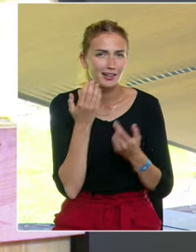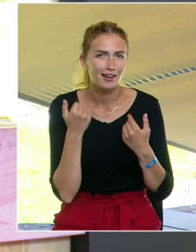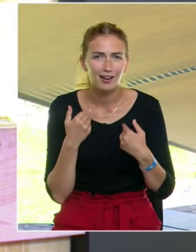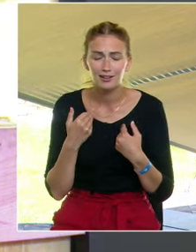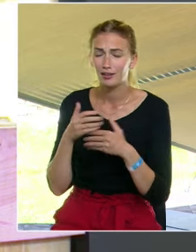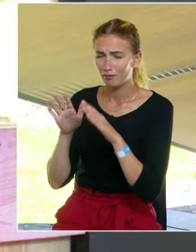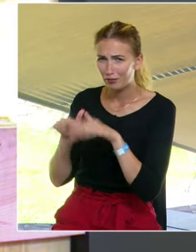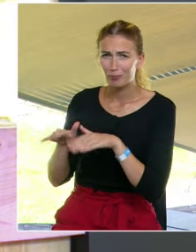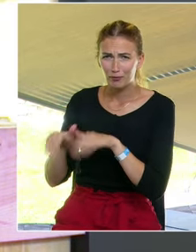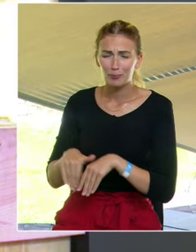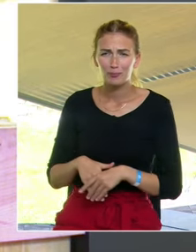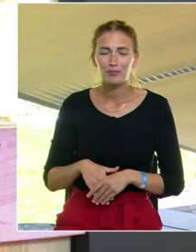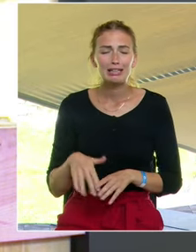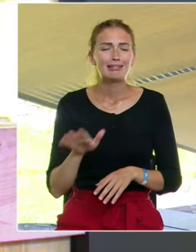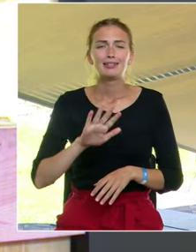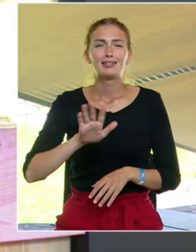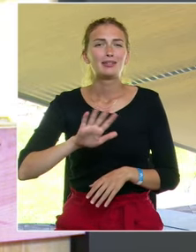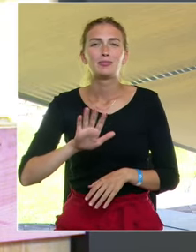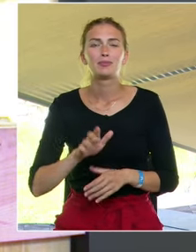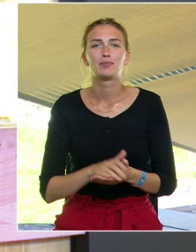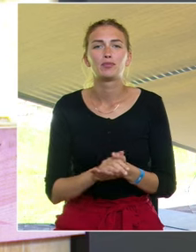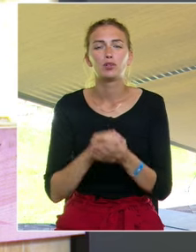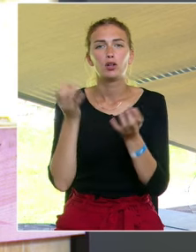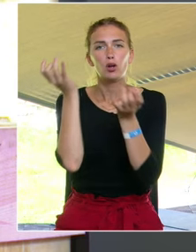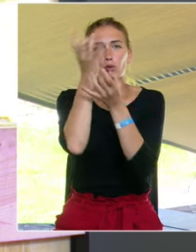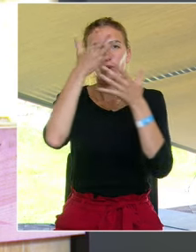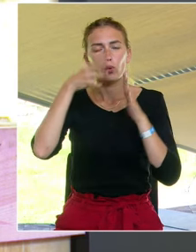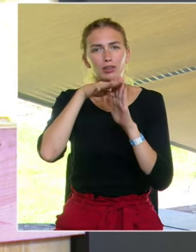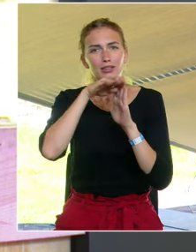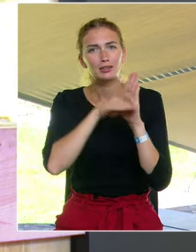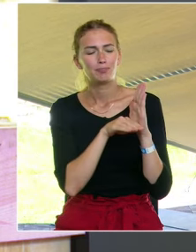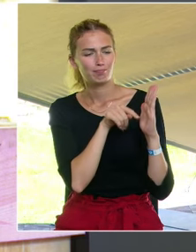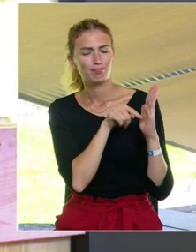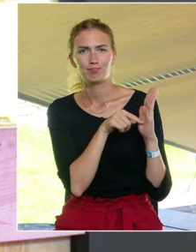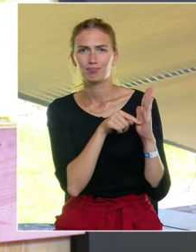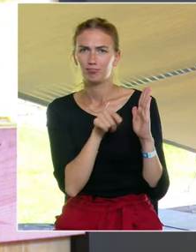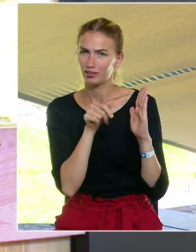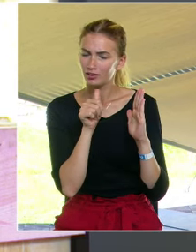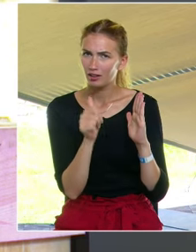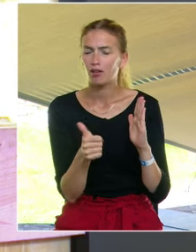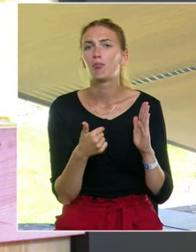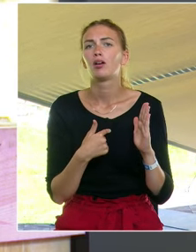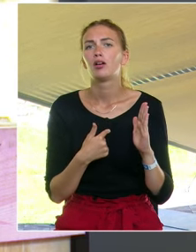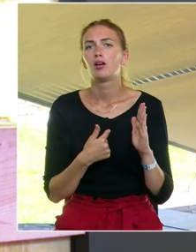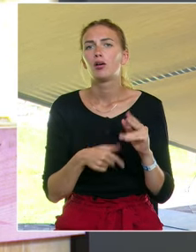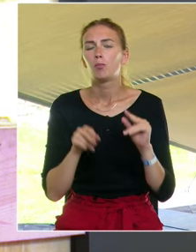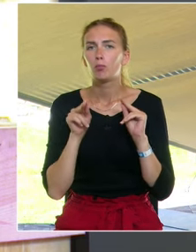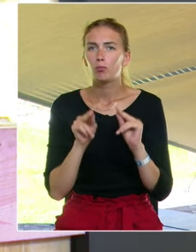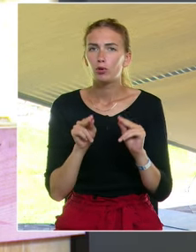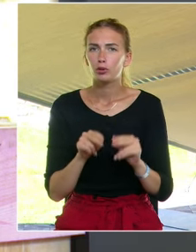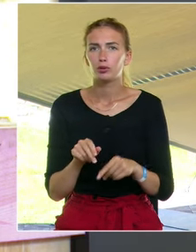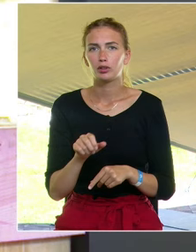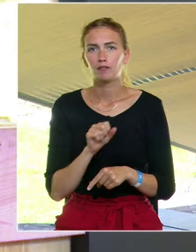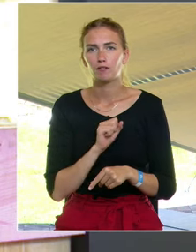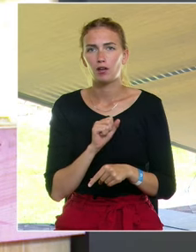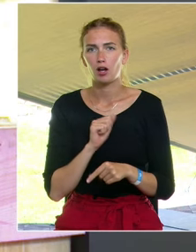You can. No, cultural policy is slow, and maybe it's a good thing, because of course it often needs to be about preserving